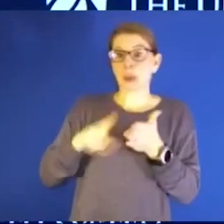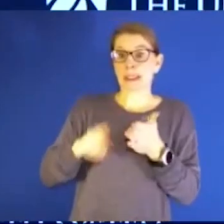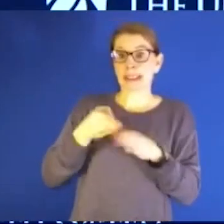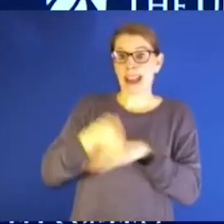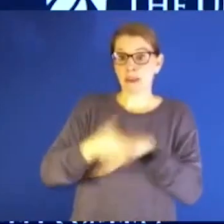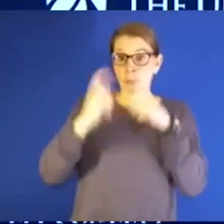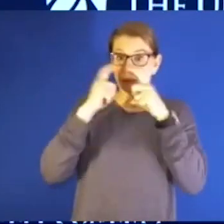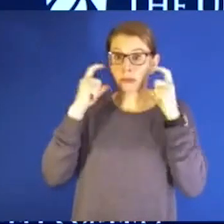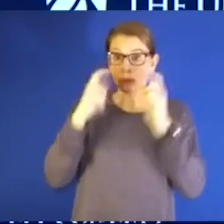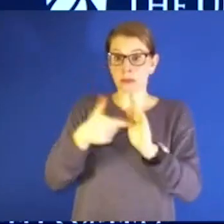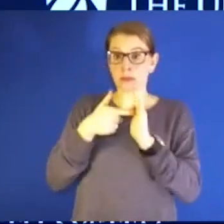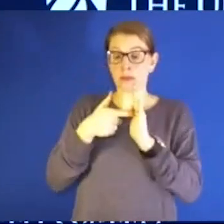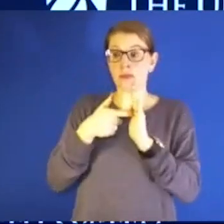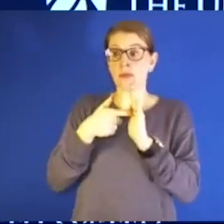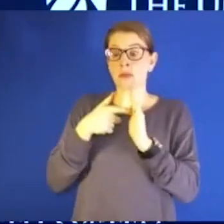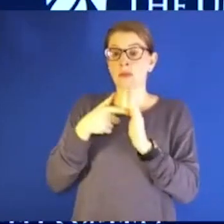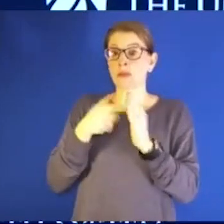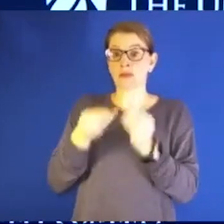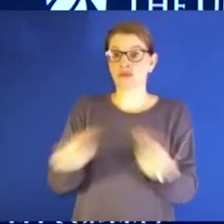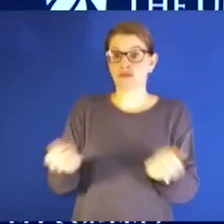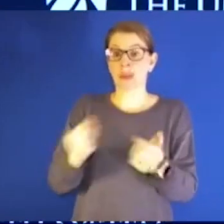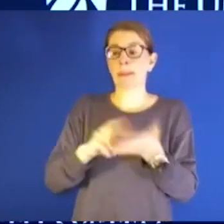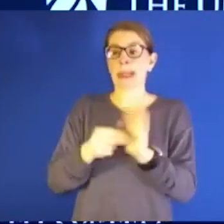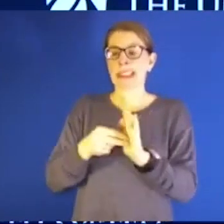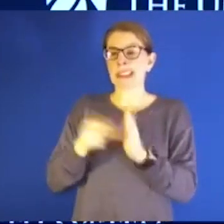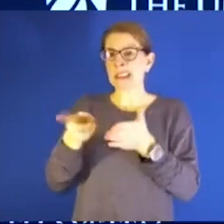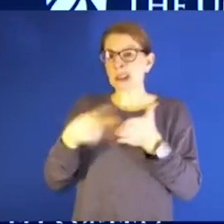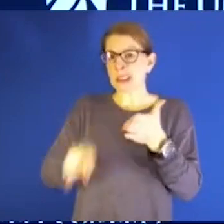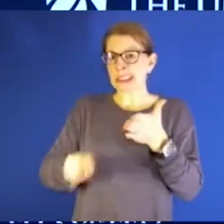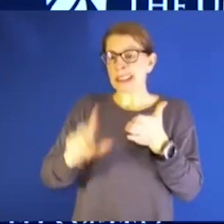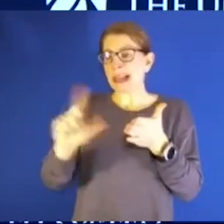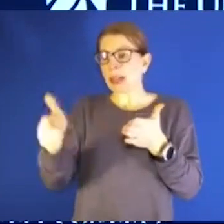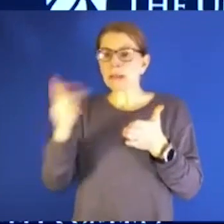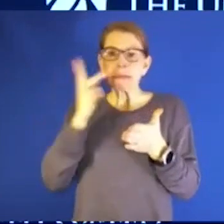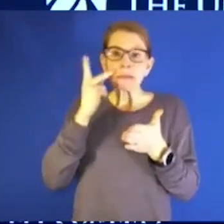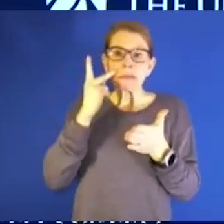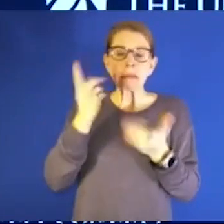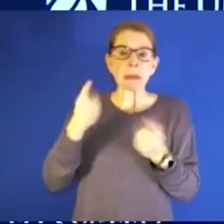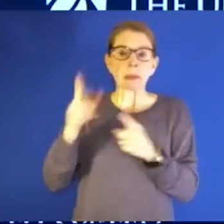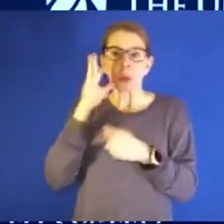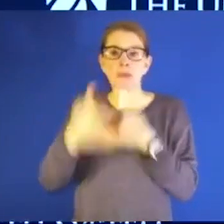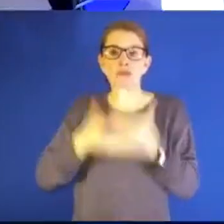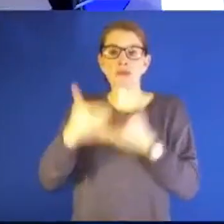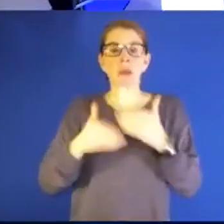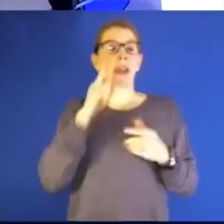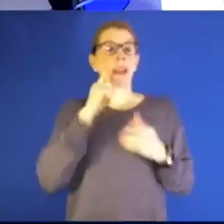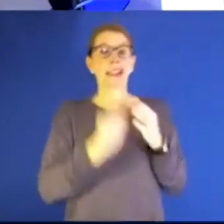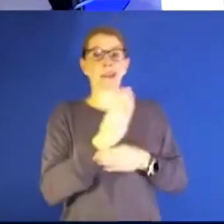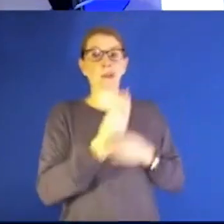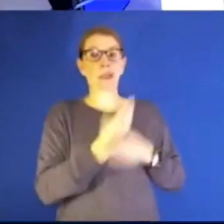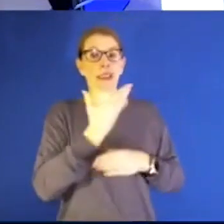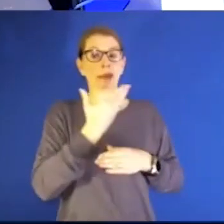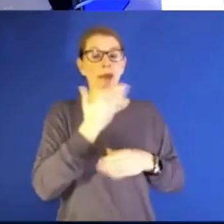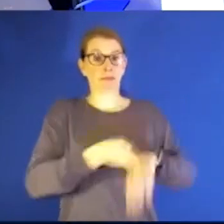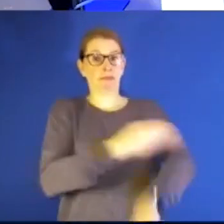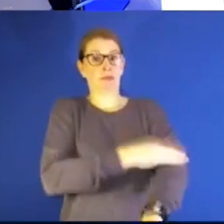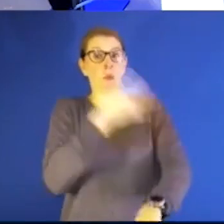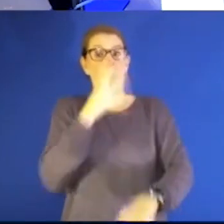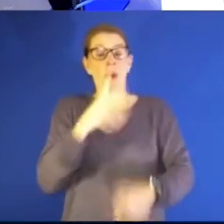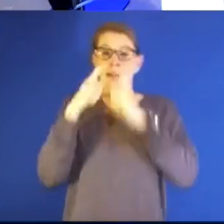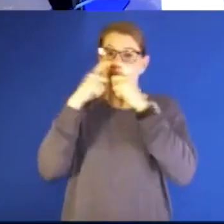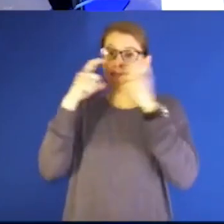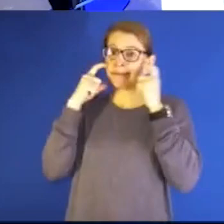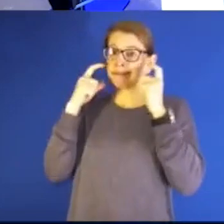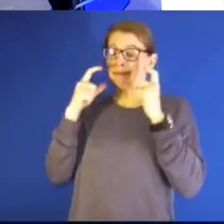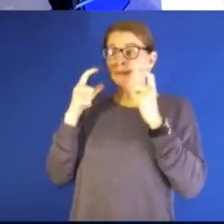do believe that we are headed hopefully into a much better spring, Hawkeye. But we're going to test it as we take all the masks off, especially in schools.